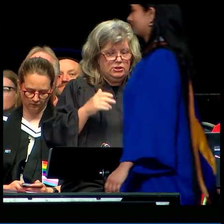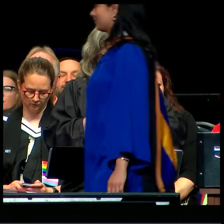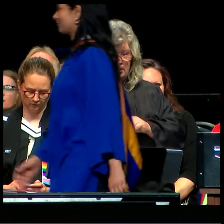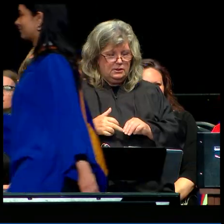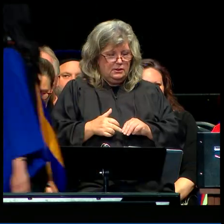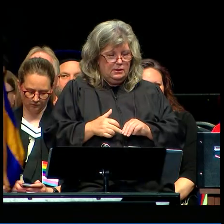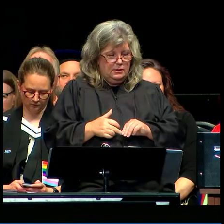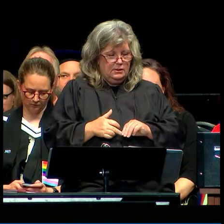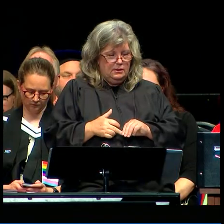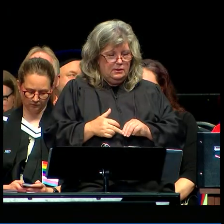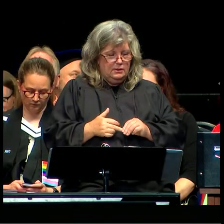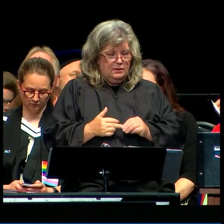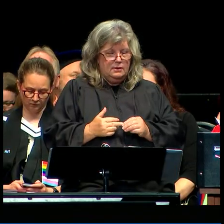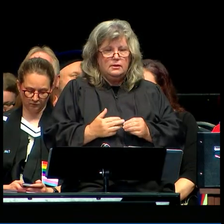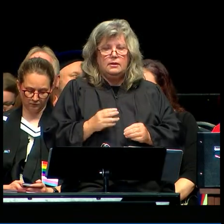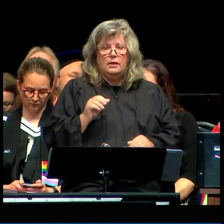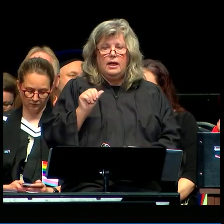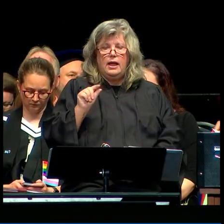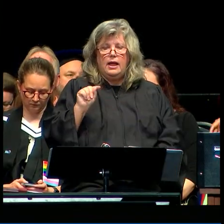Athena Indar.